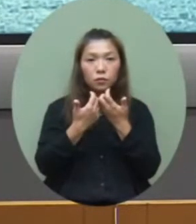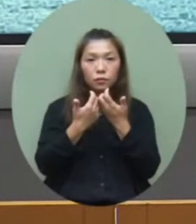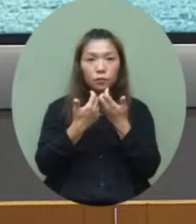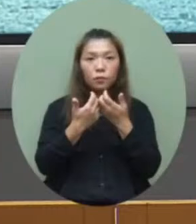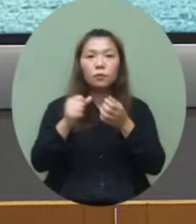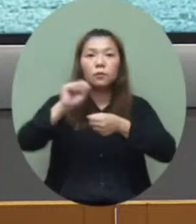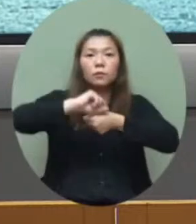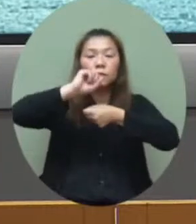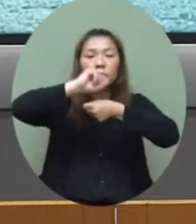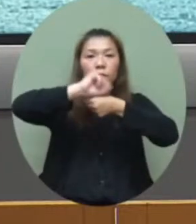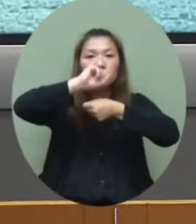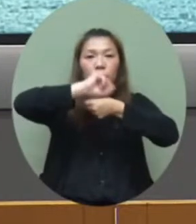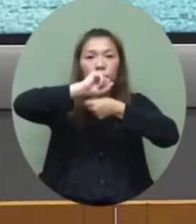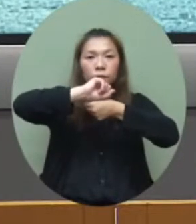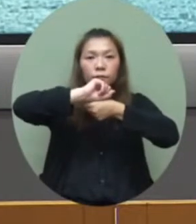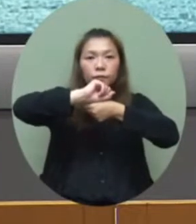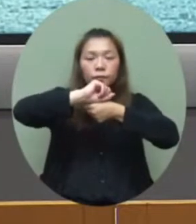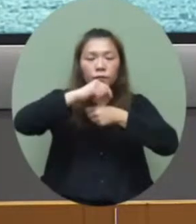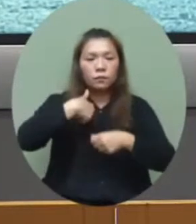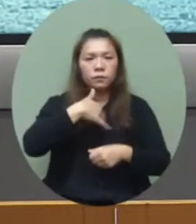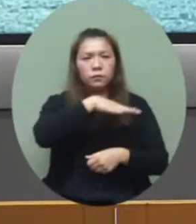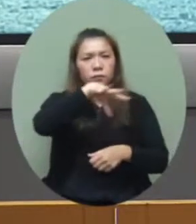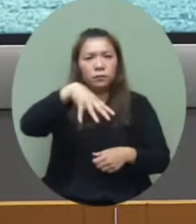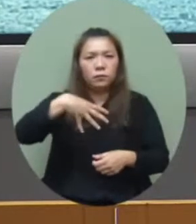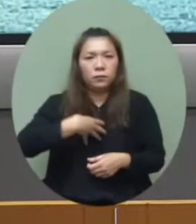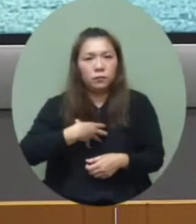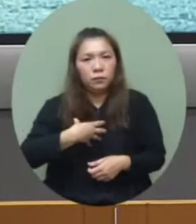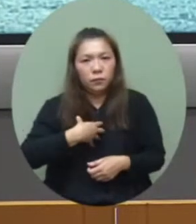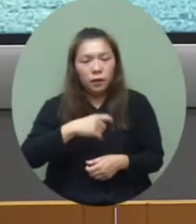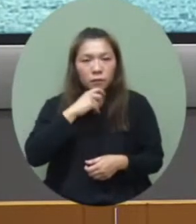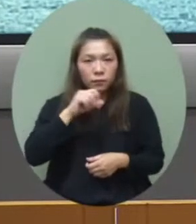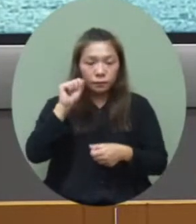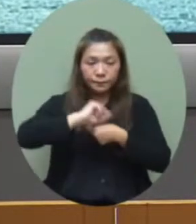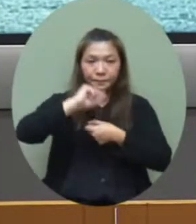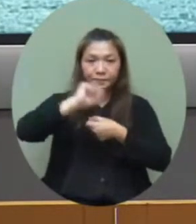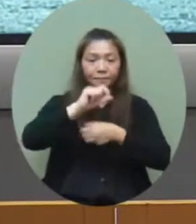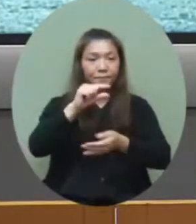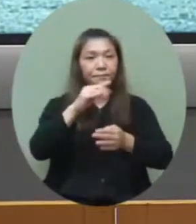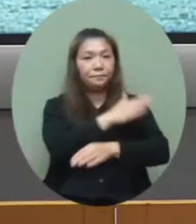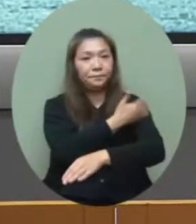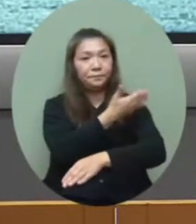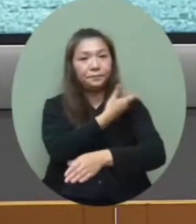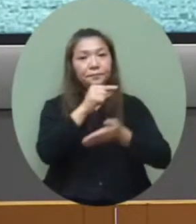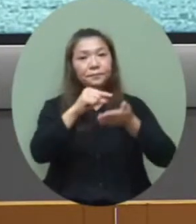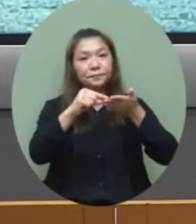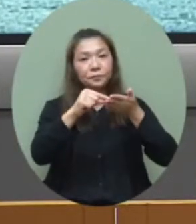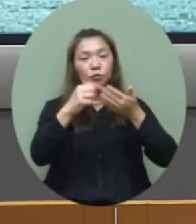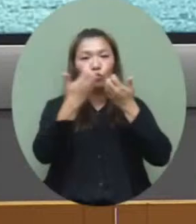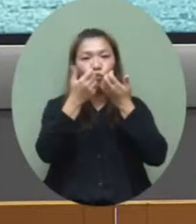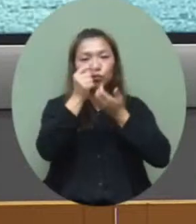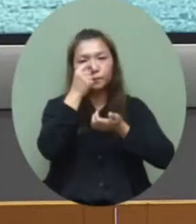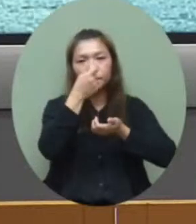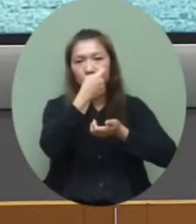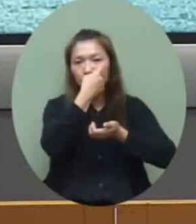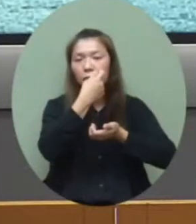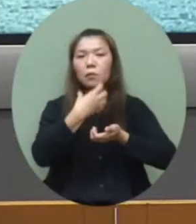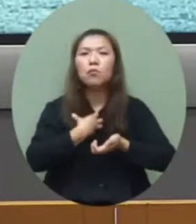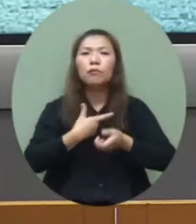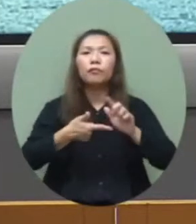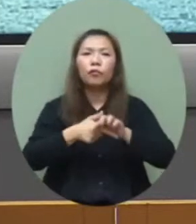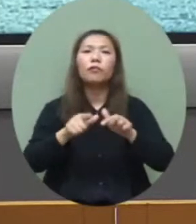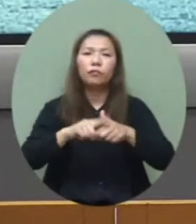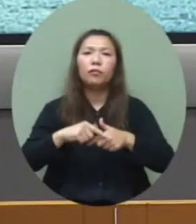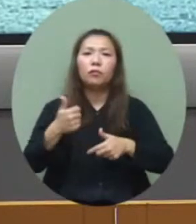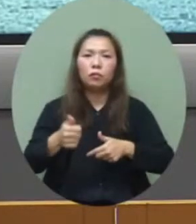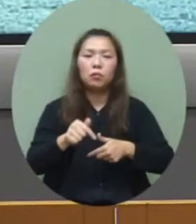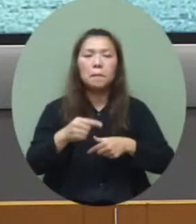the staff is a good move to prevent. To have early detection of cases